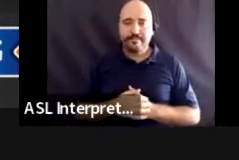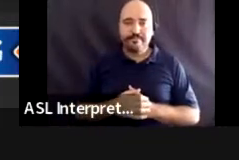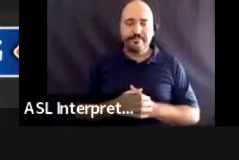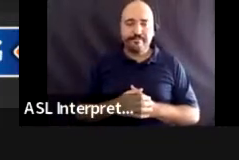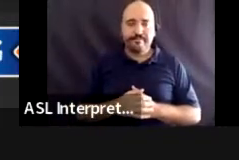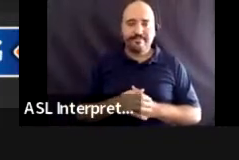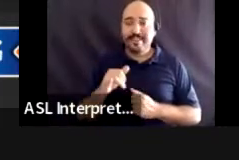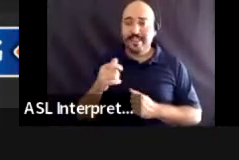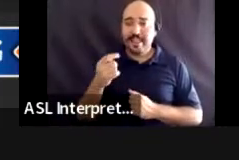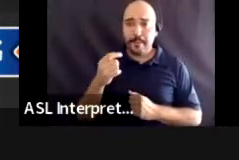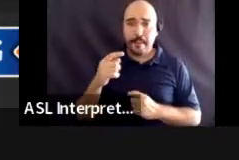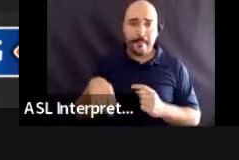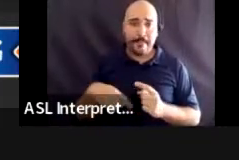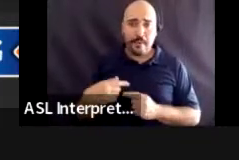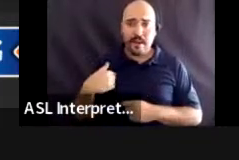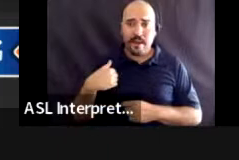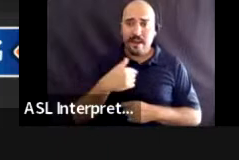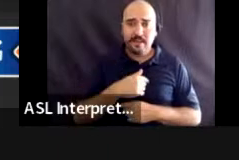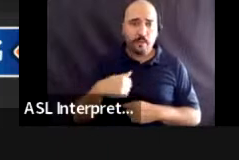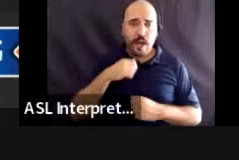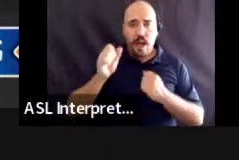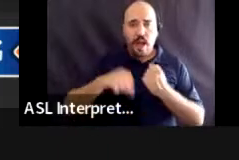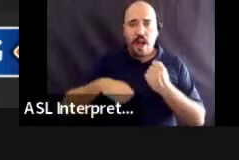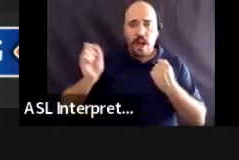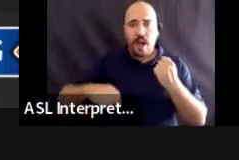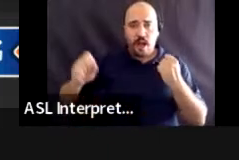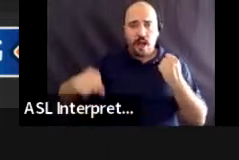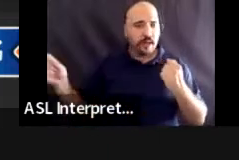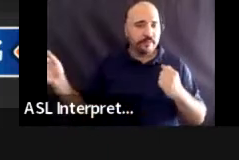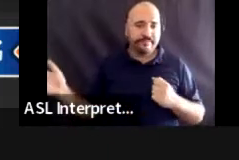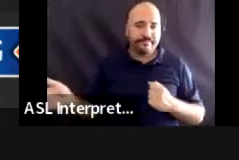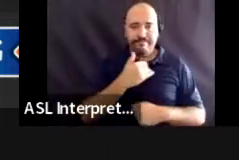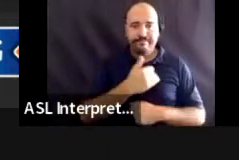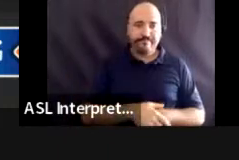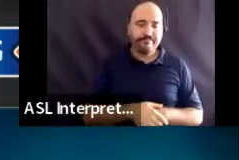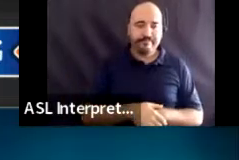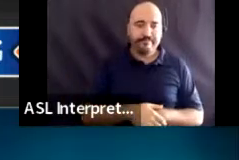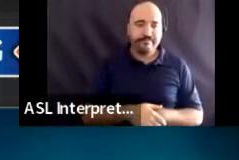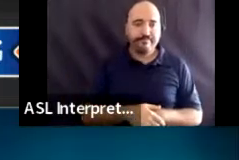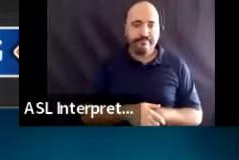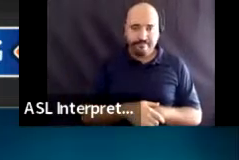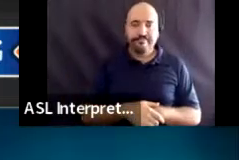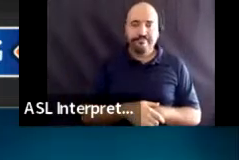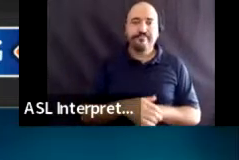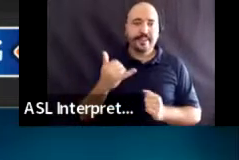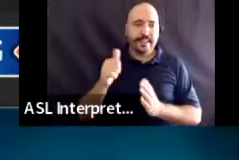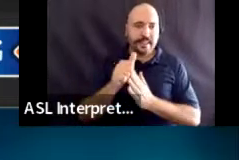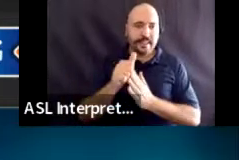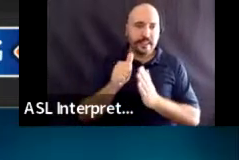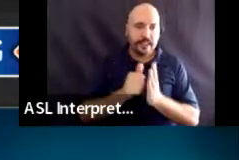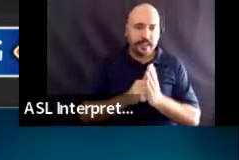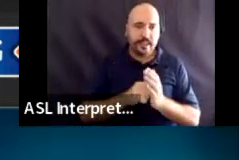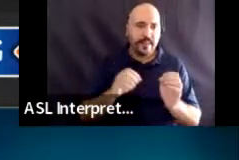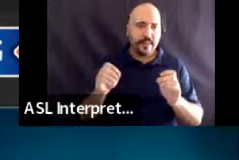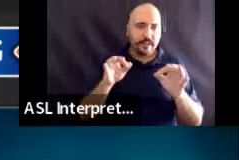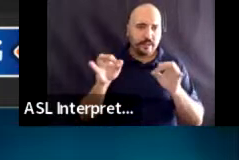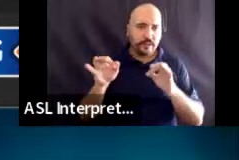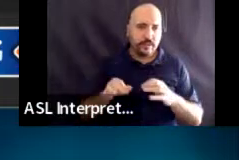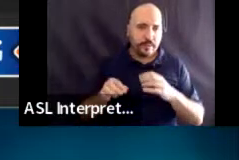that's just a little bit about us. We're not going to linger on too long here. Next slide. Today's agenda, nothing to describe